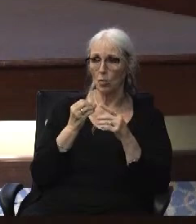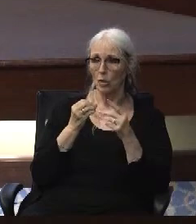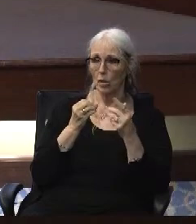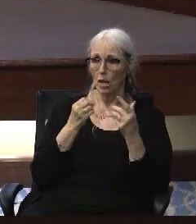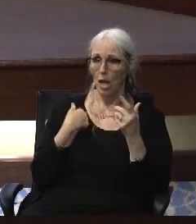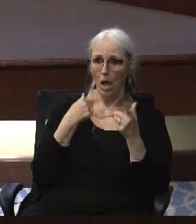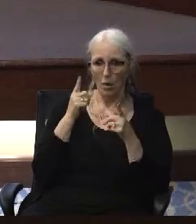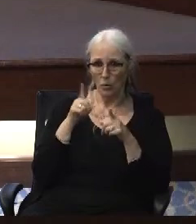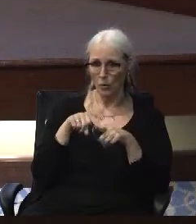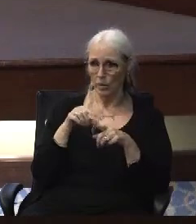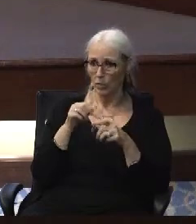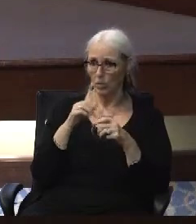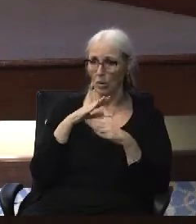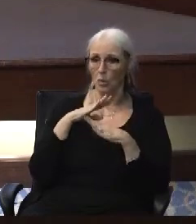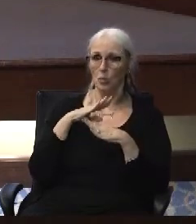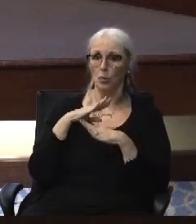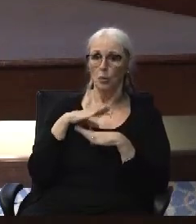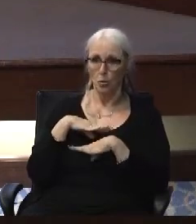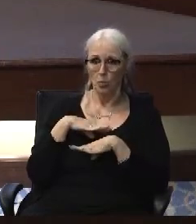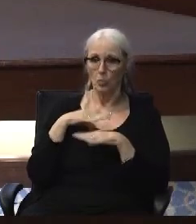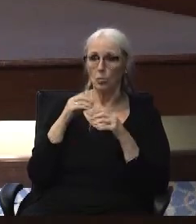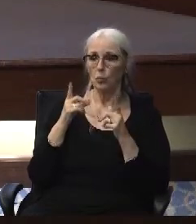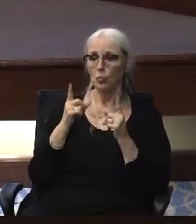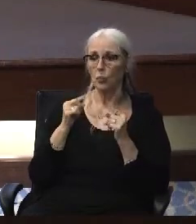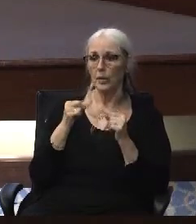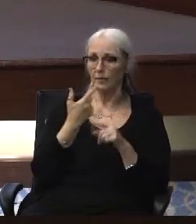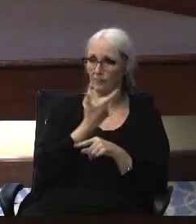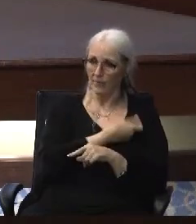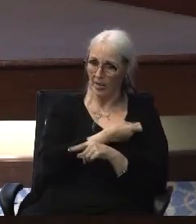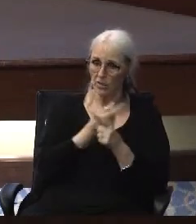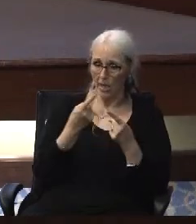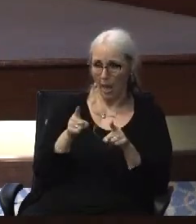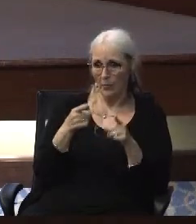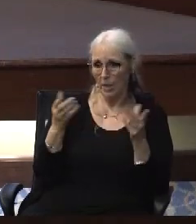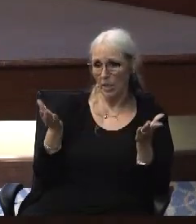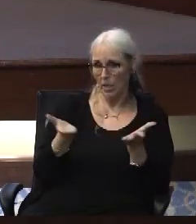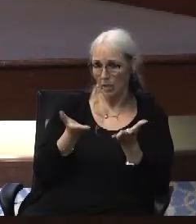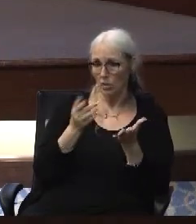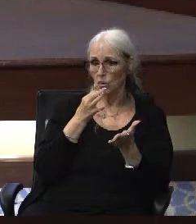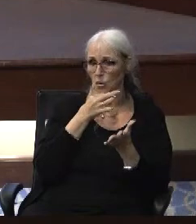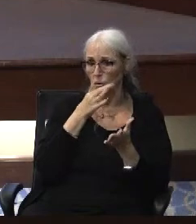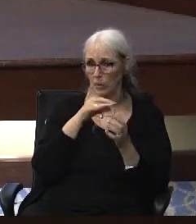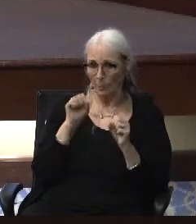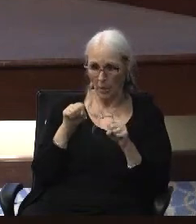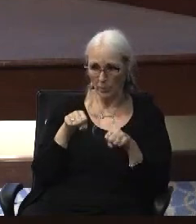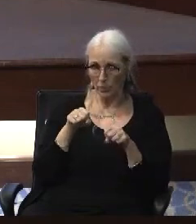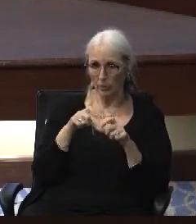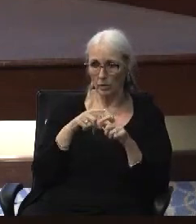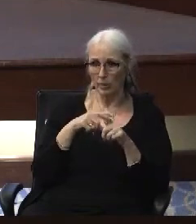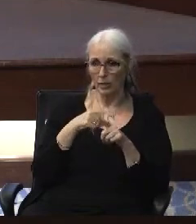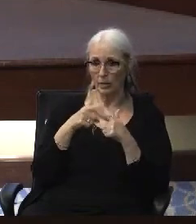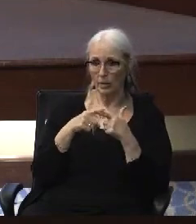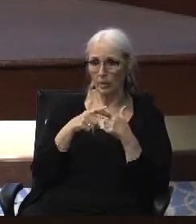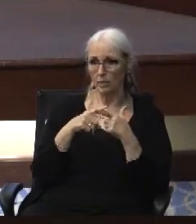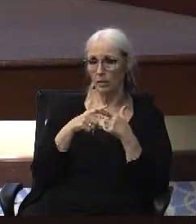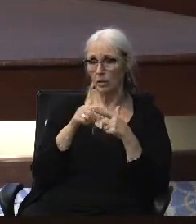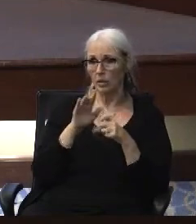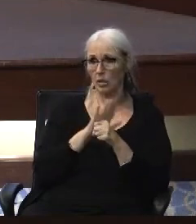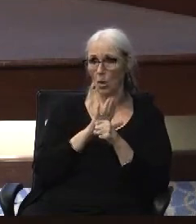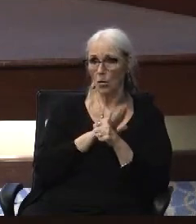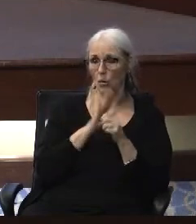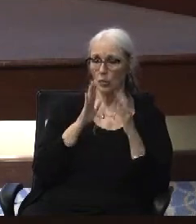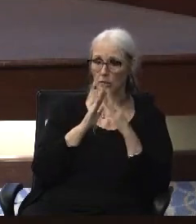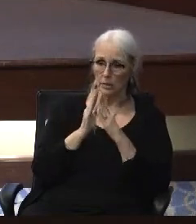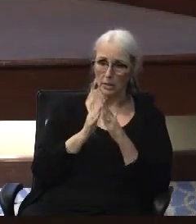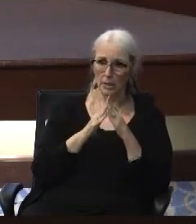I breathed a sigh of relief when the vaccine got here. Got the shots as soon as I could, and I thought maybe this is kind of the end of it. We'll see the